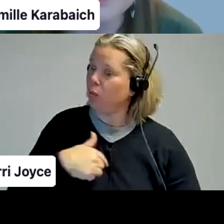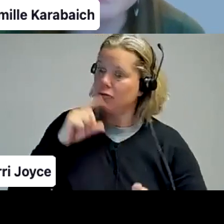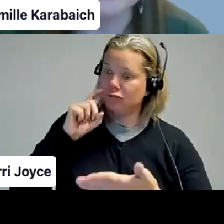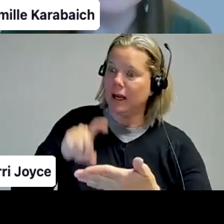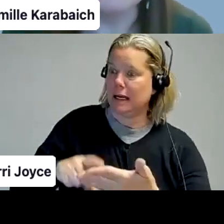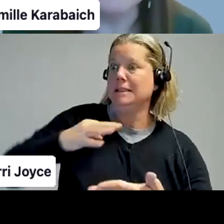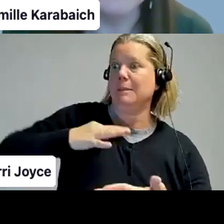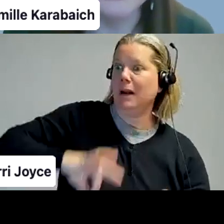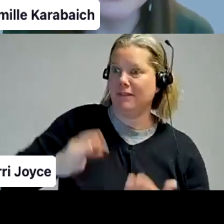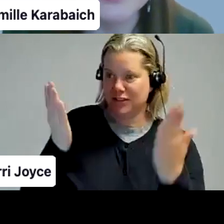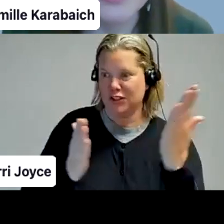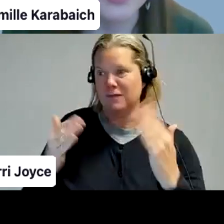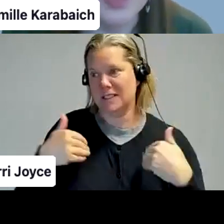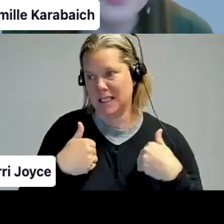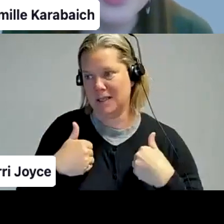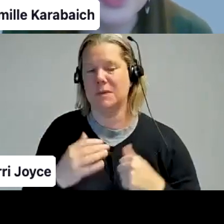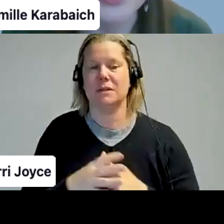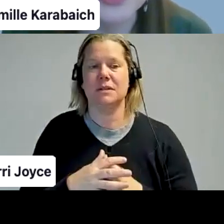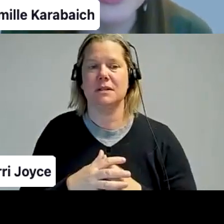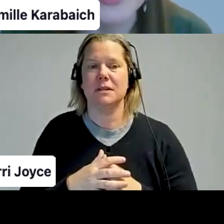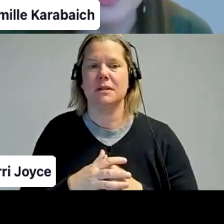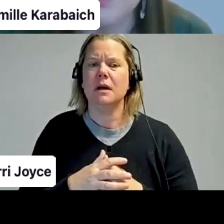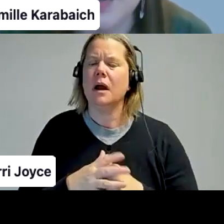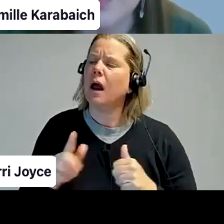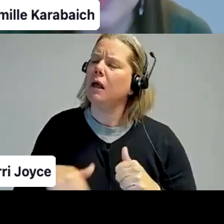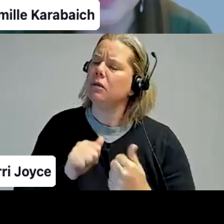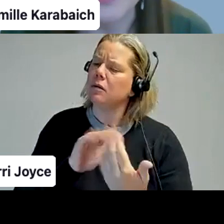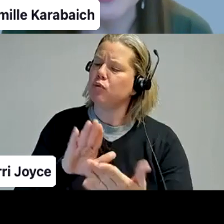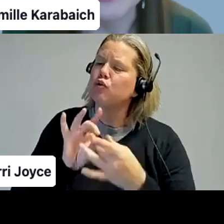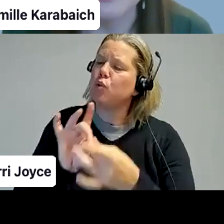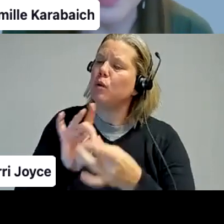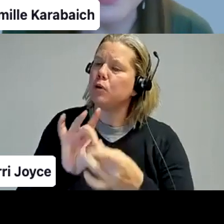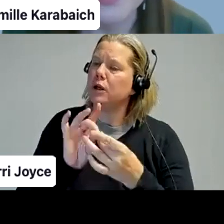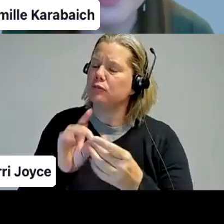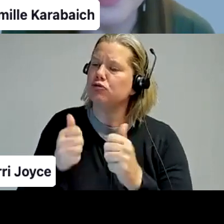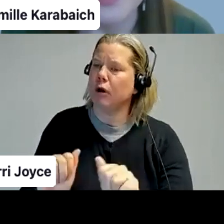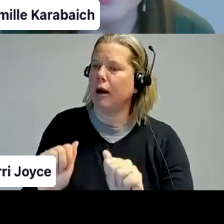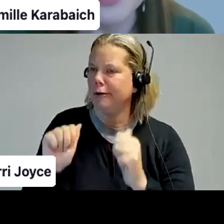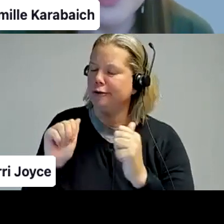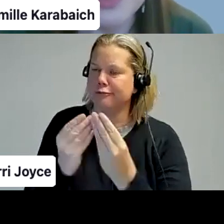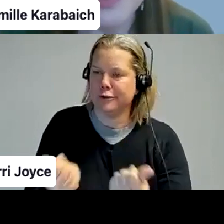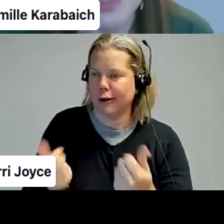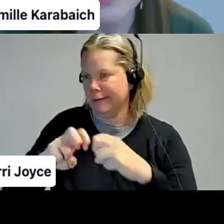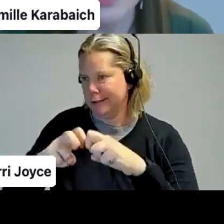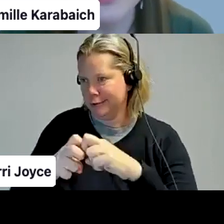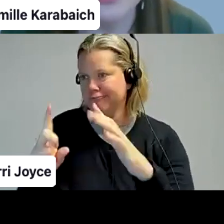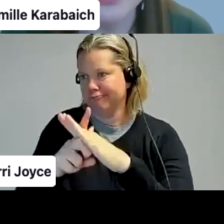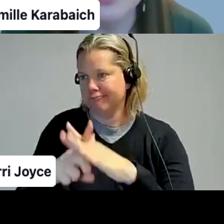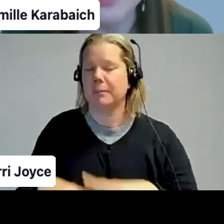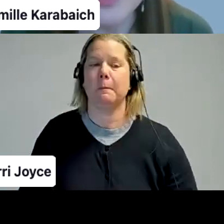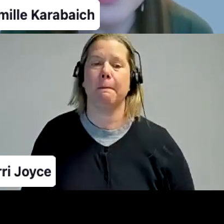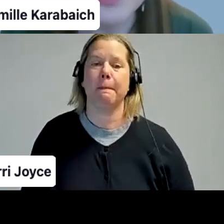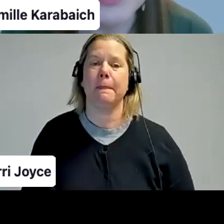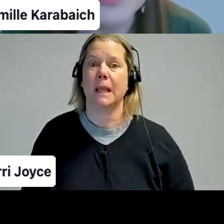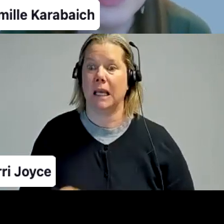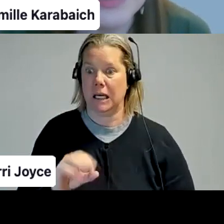benefit. And then to take a cooperative approach in resolving any issues that arise. Do address behavior concerns